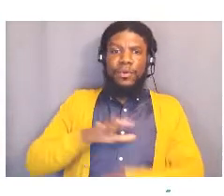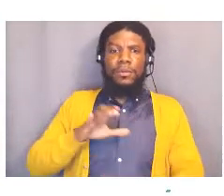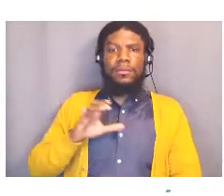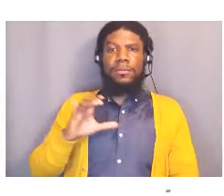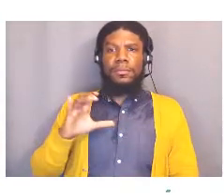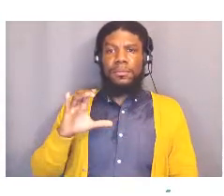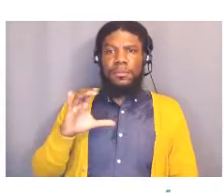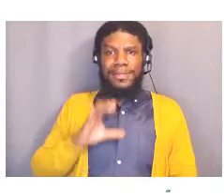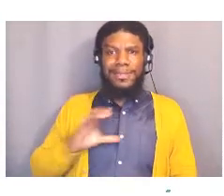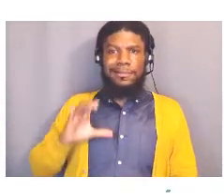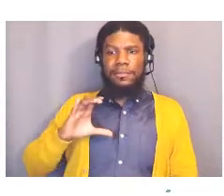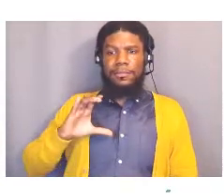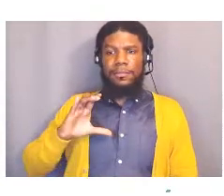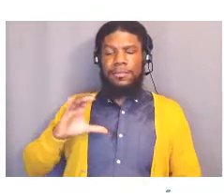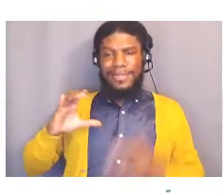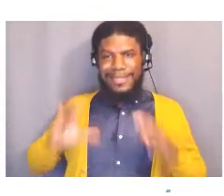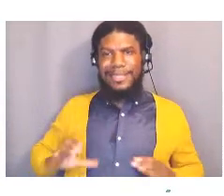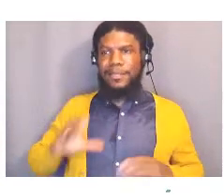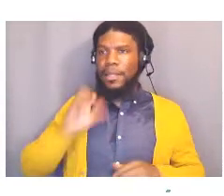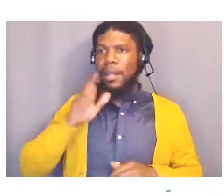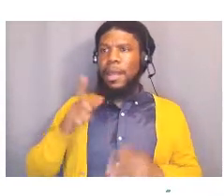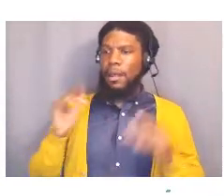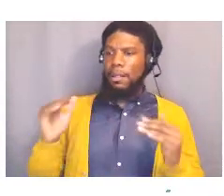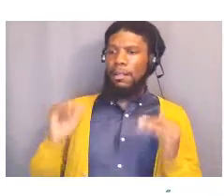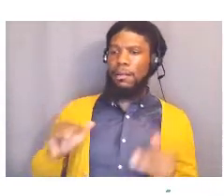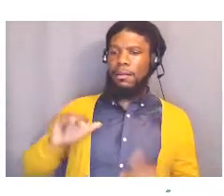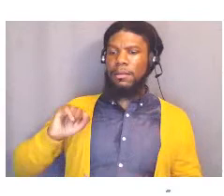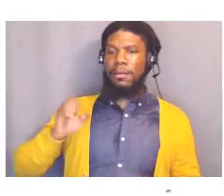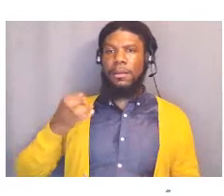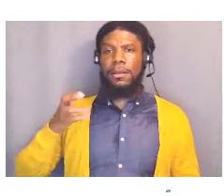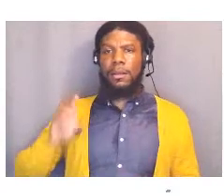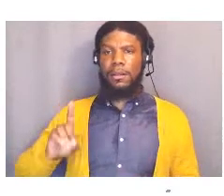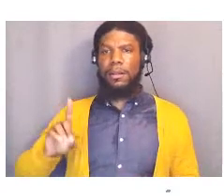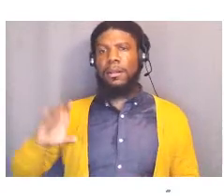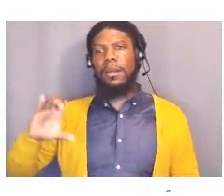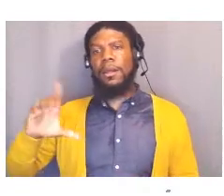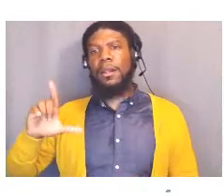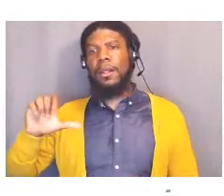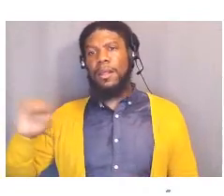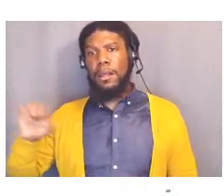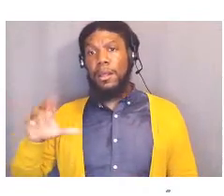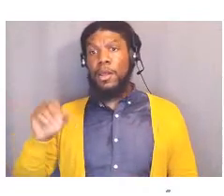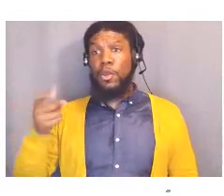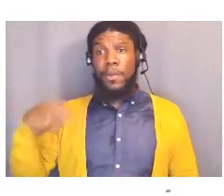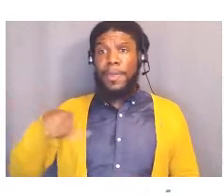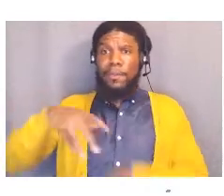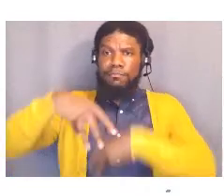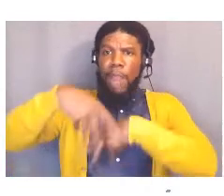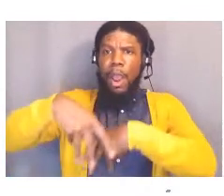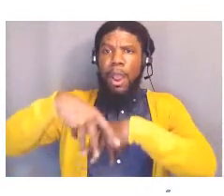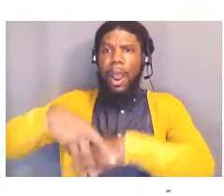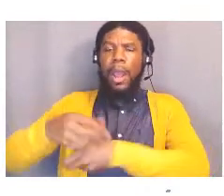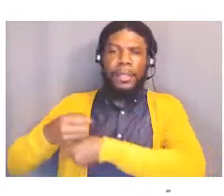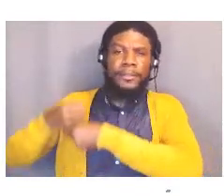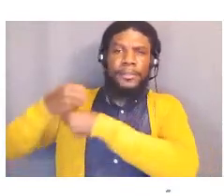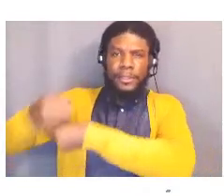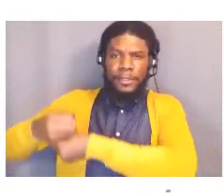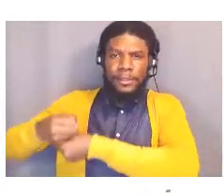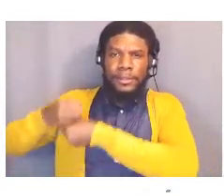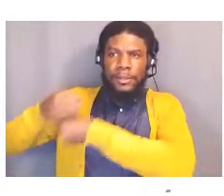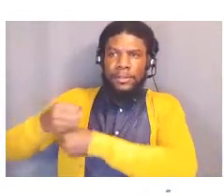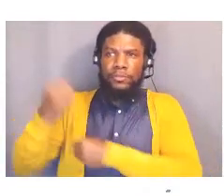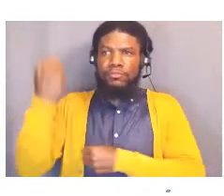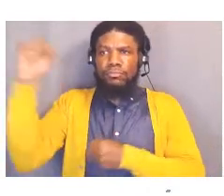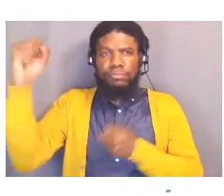class. So they were marching and singing and protesting the way that things were at